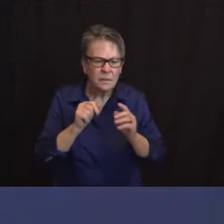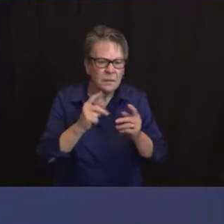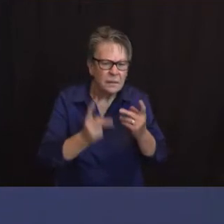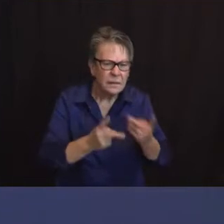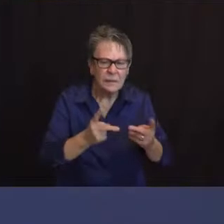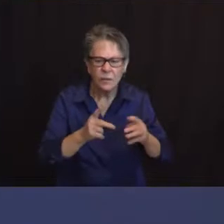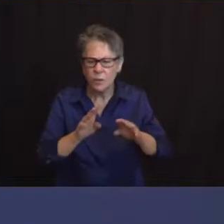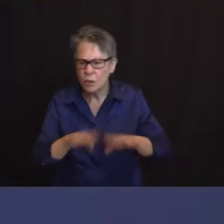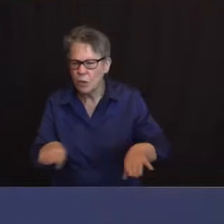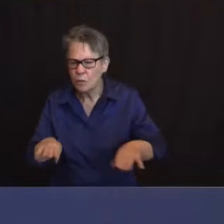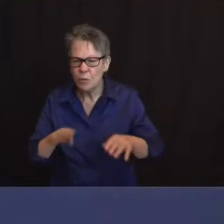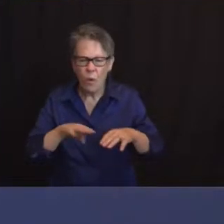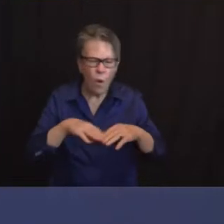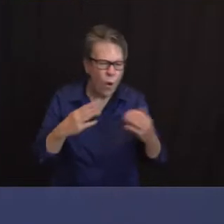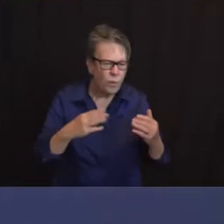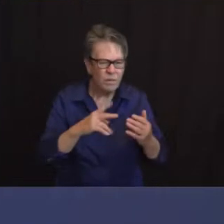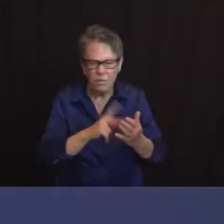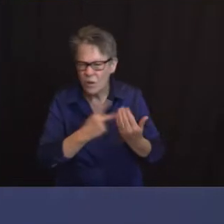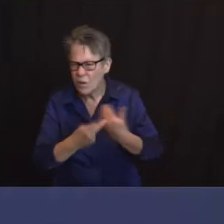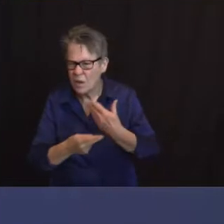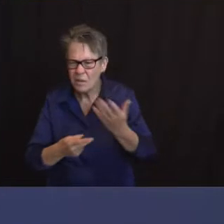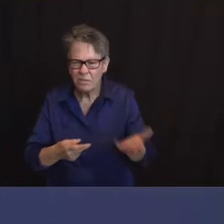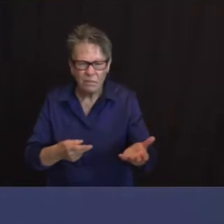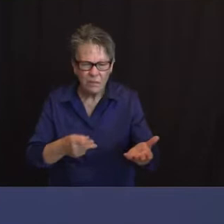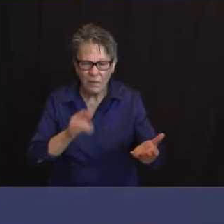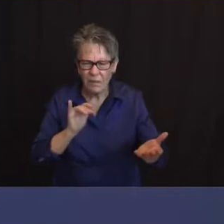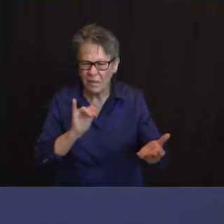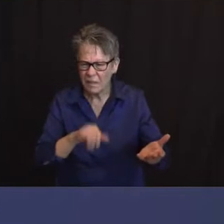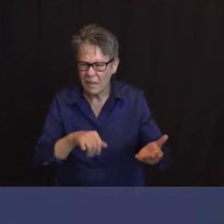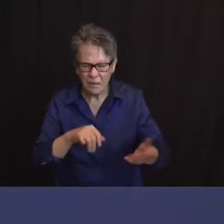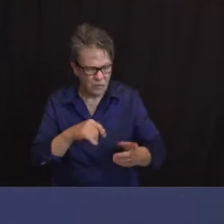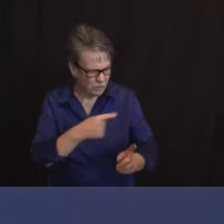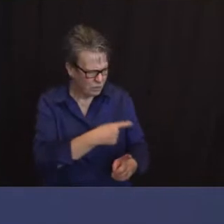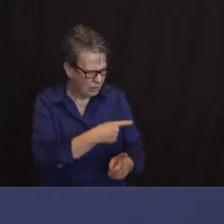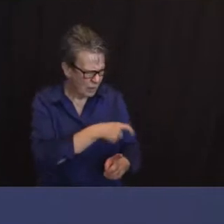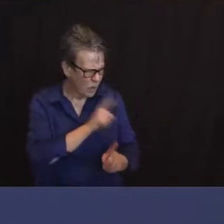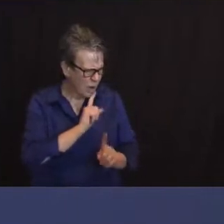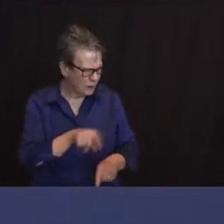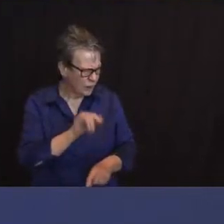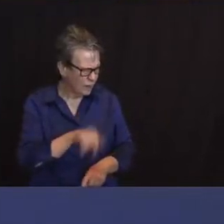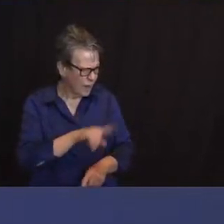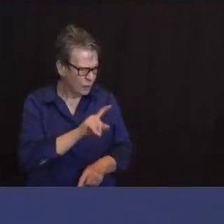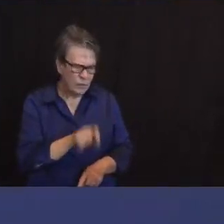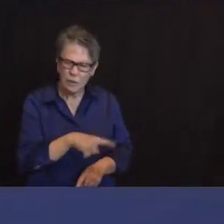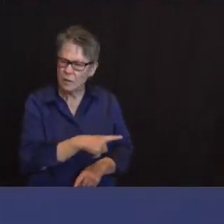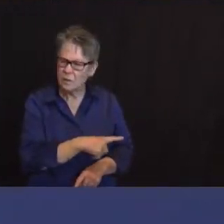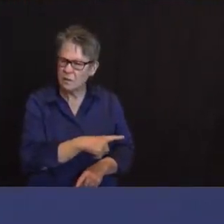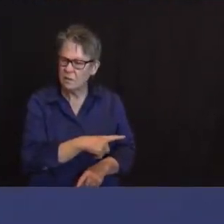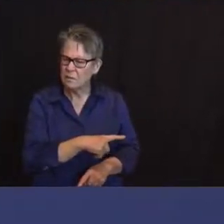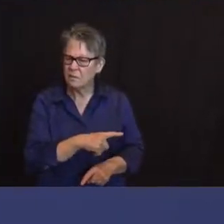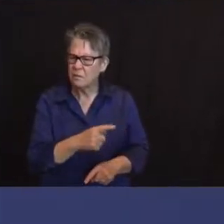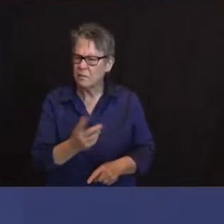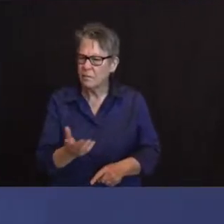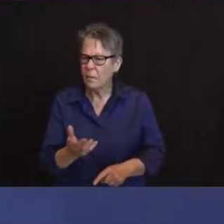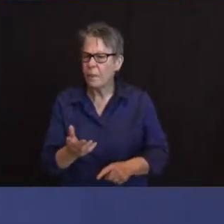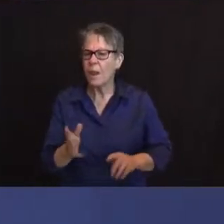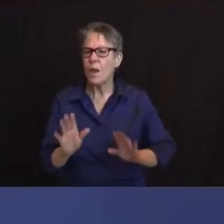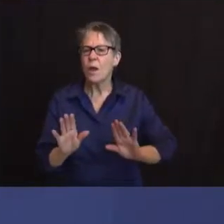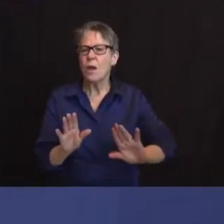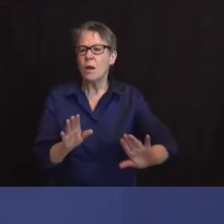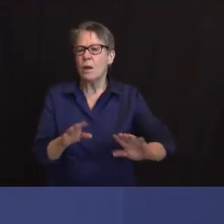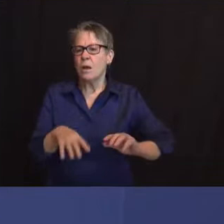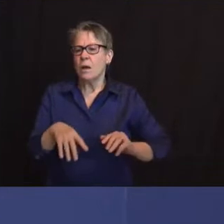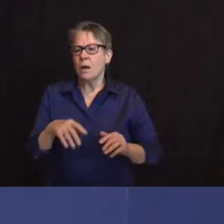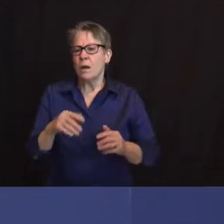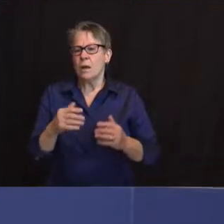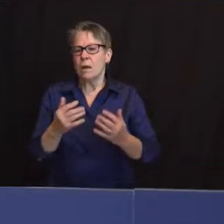that? And then secondly, any more news on the triplets? Well, let's first start with the Cali scores. I mean, we really do use the